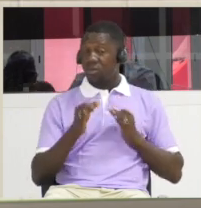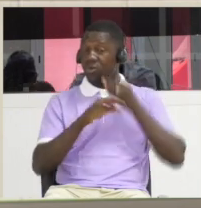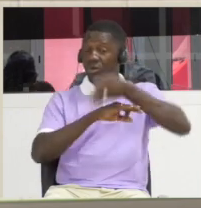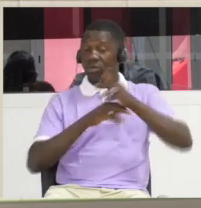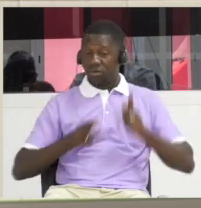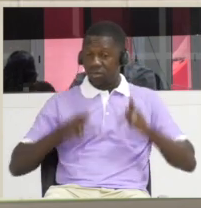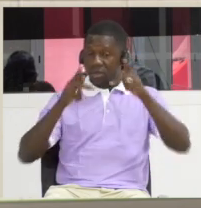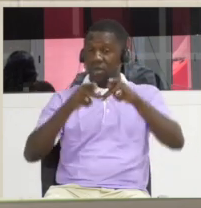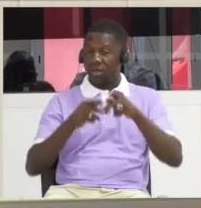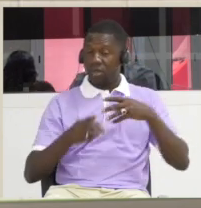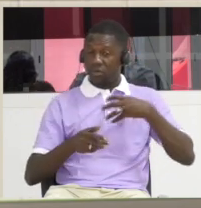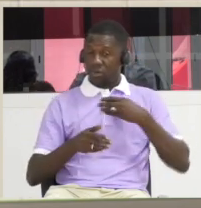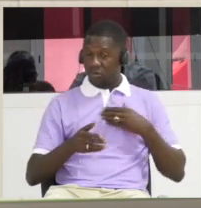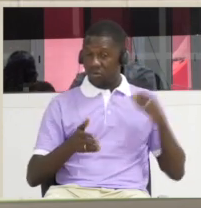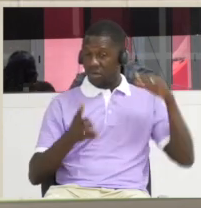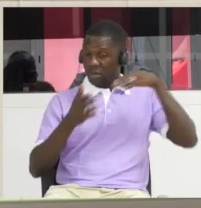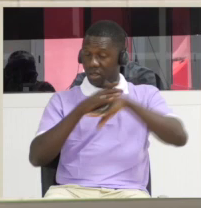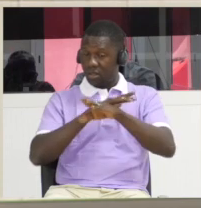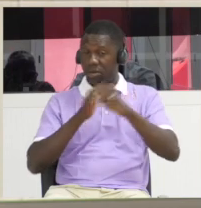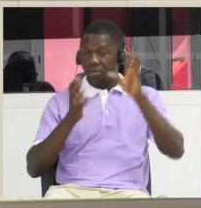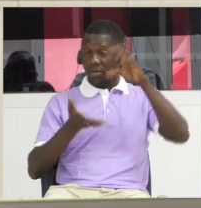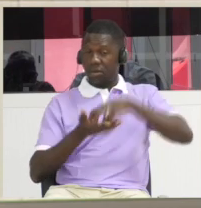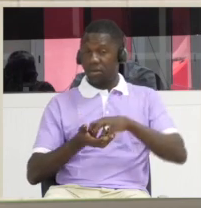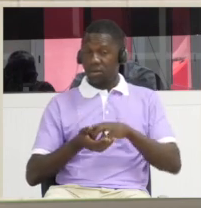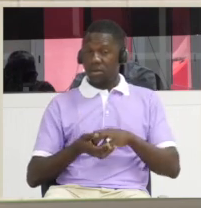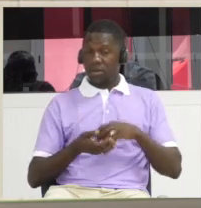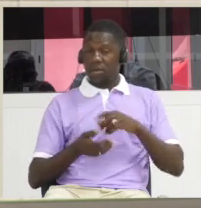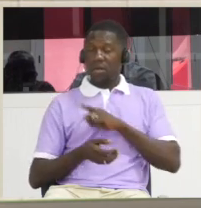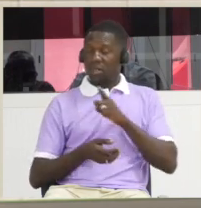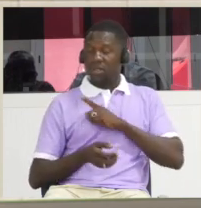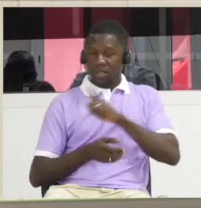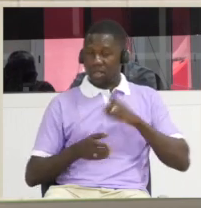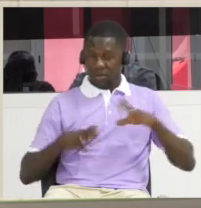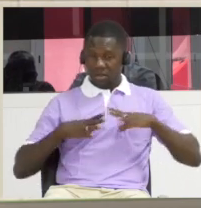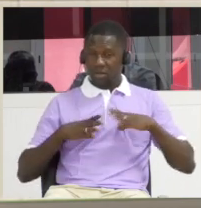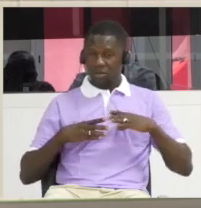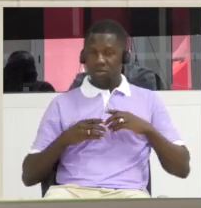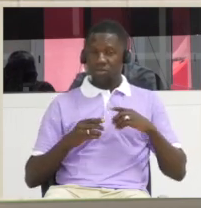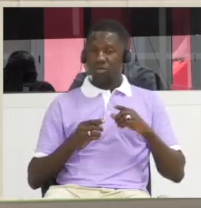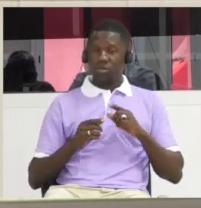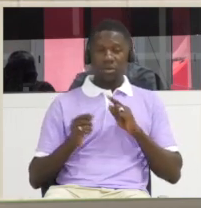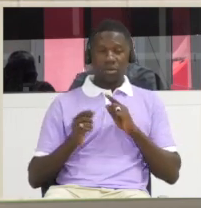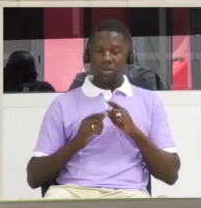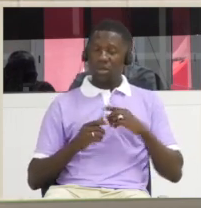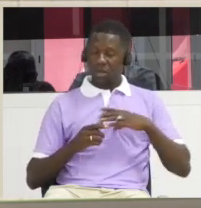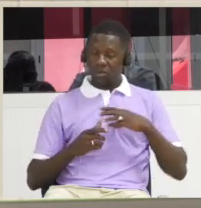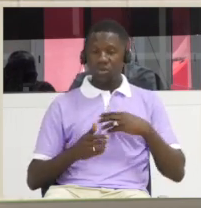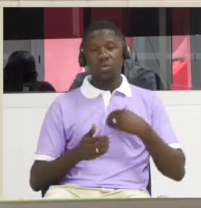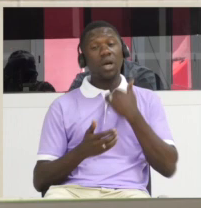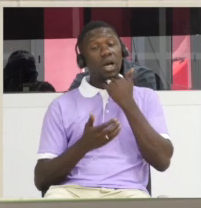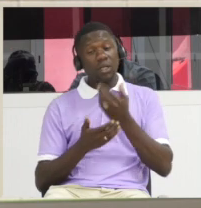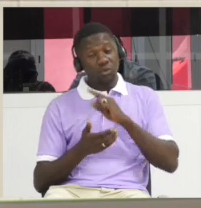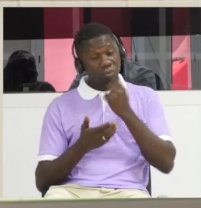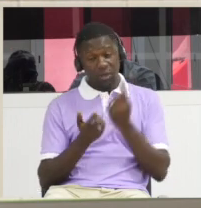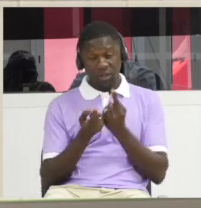they are ready to, you know, negotiate They have some demands, not negotiate, they have some